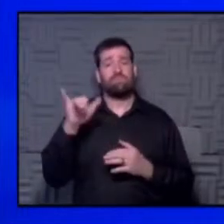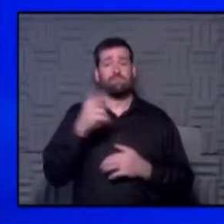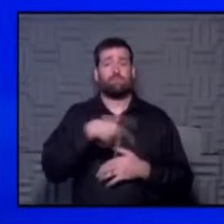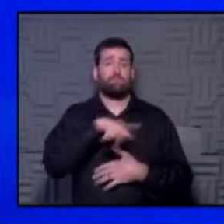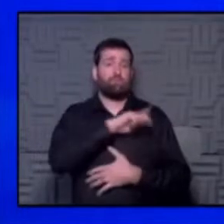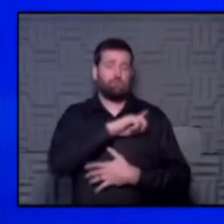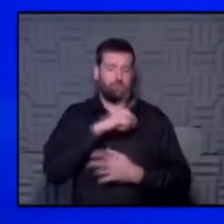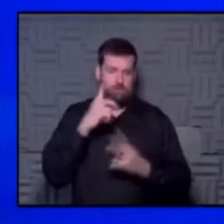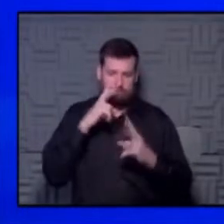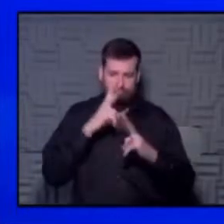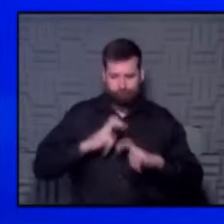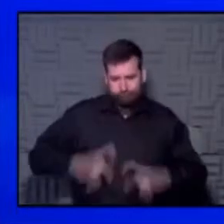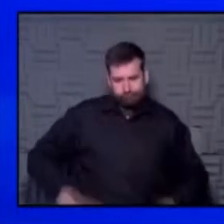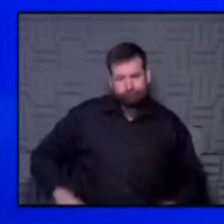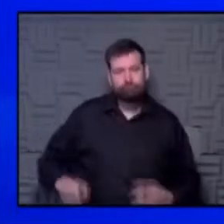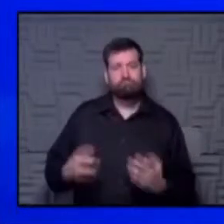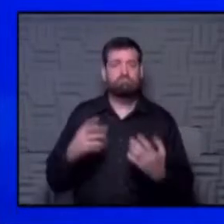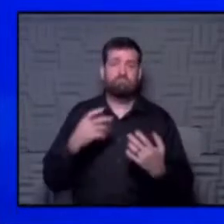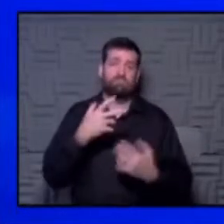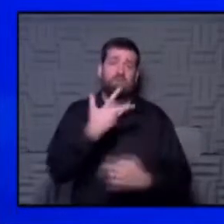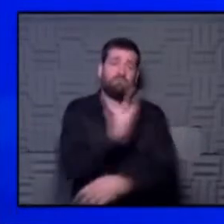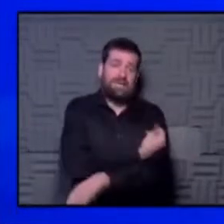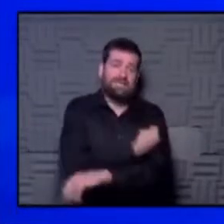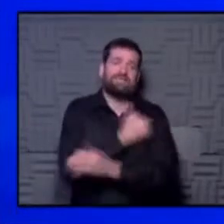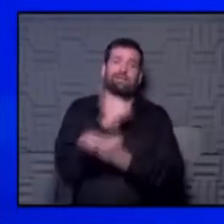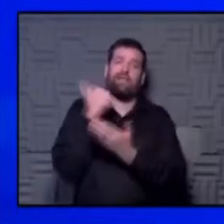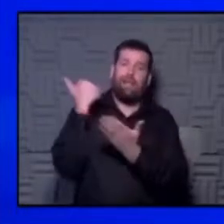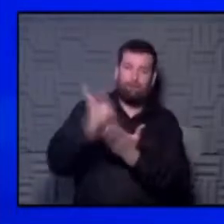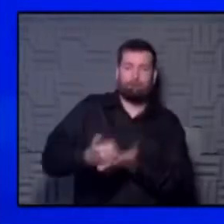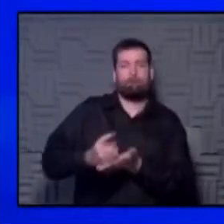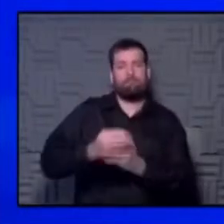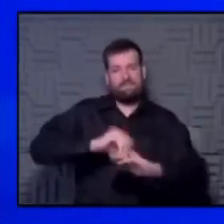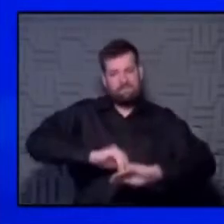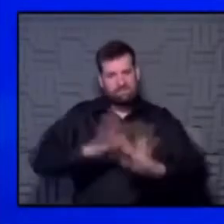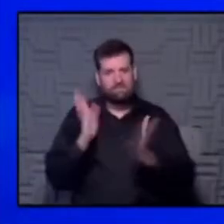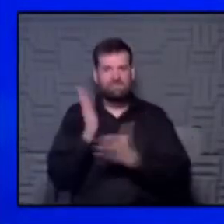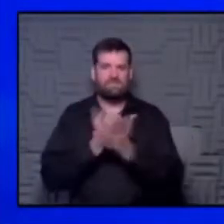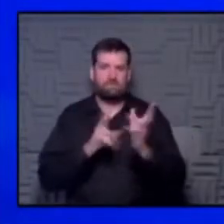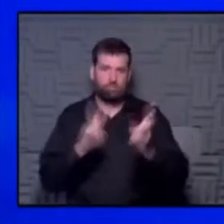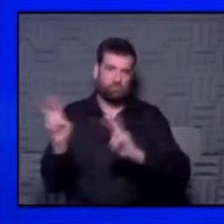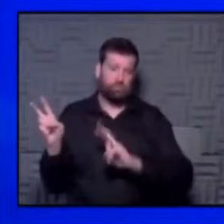personal question. And I think the vaccine helps you address some of those personal issues. Having